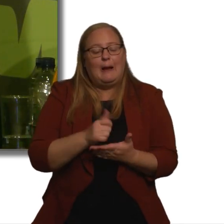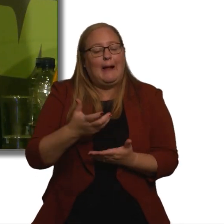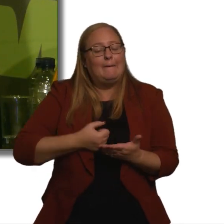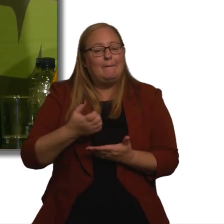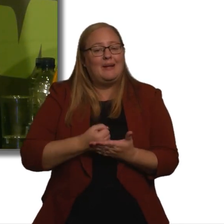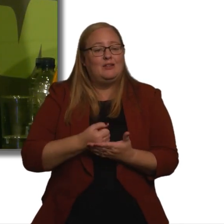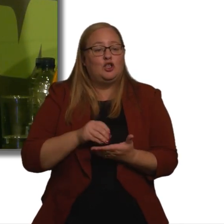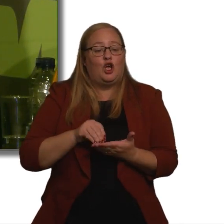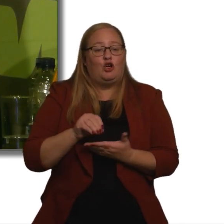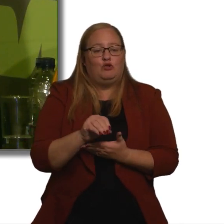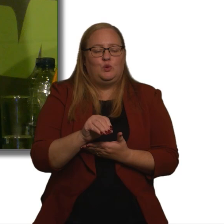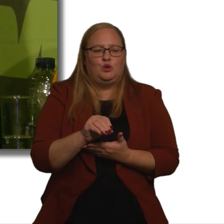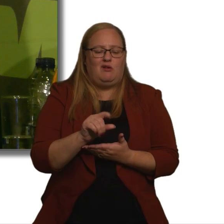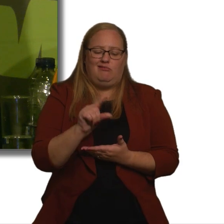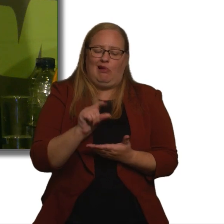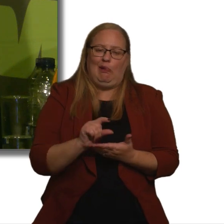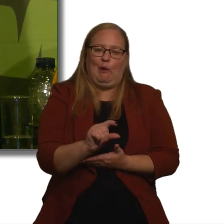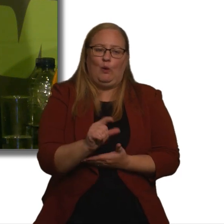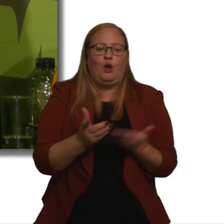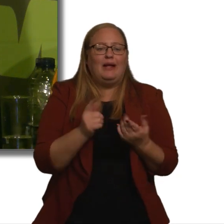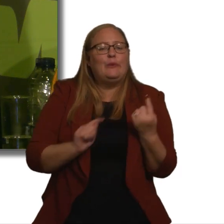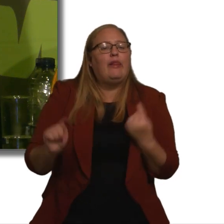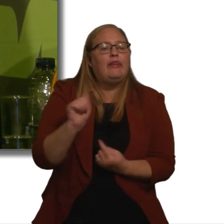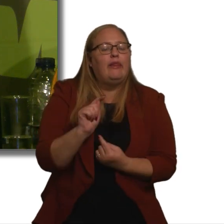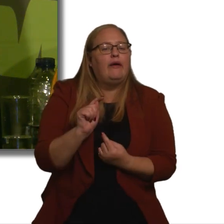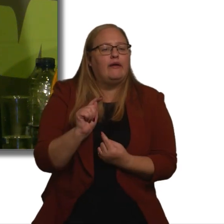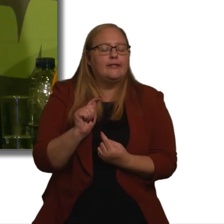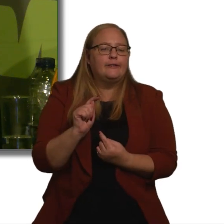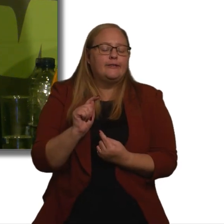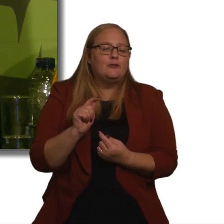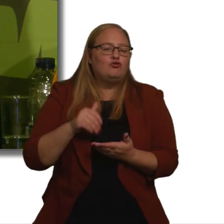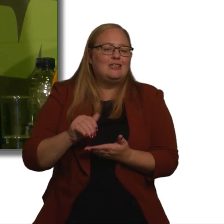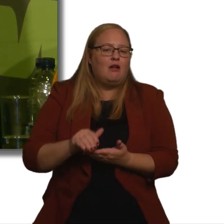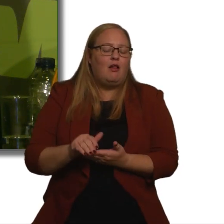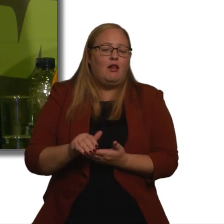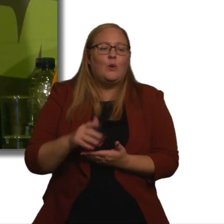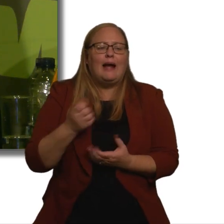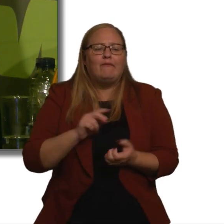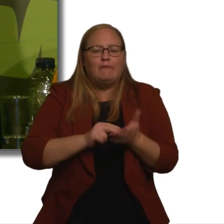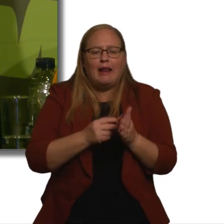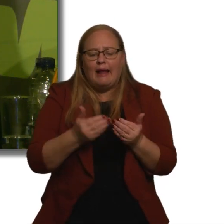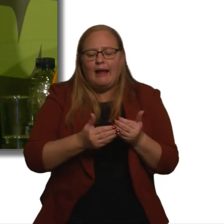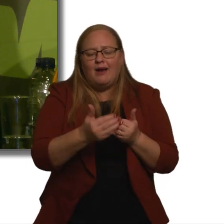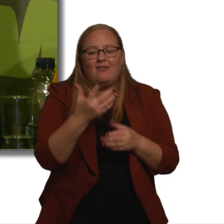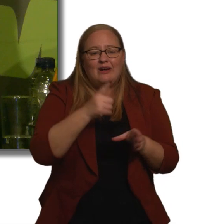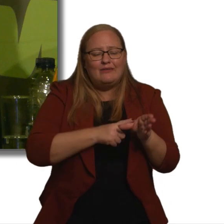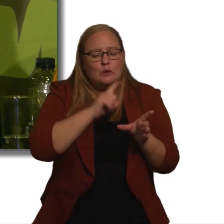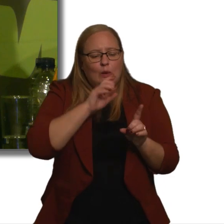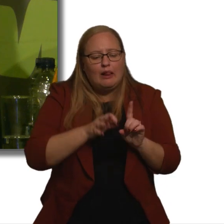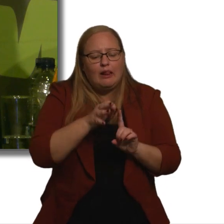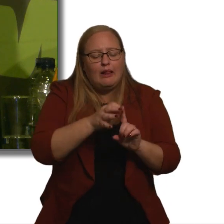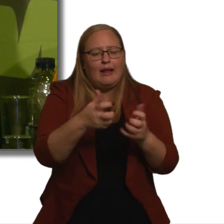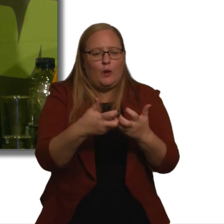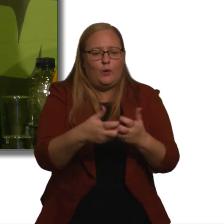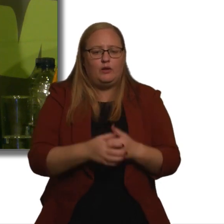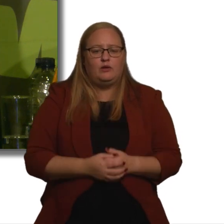the market, and we're really keen. We've got quite a strong 5-year plan as to how we look to move things forward. We've made some big